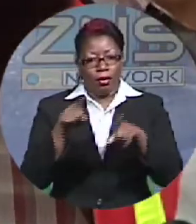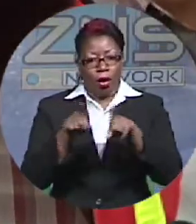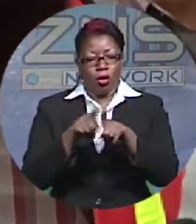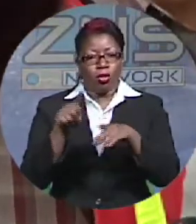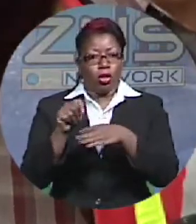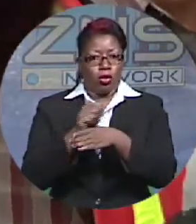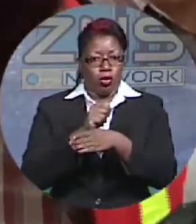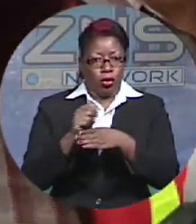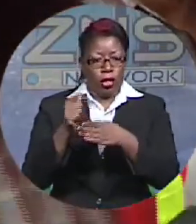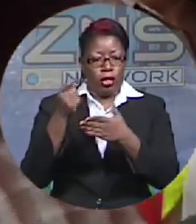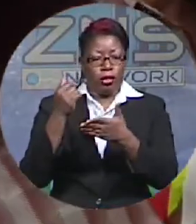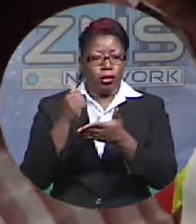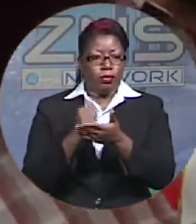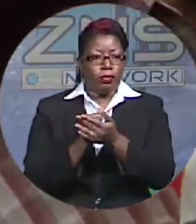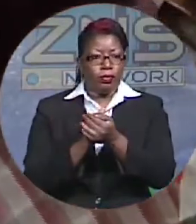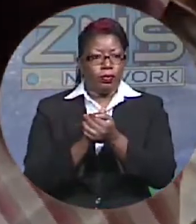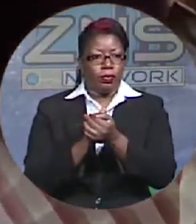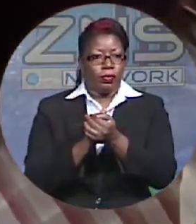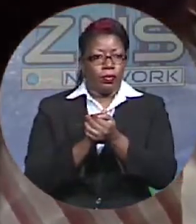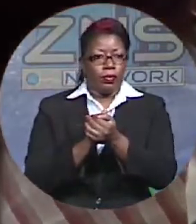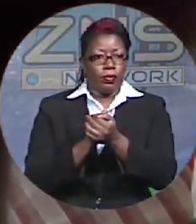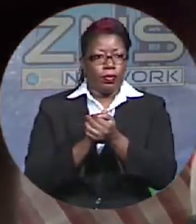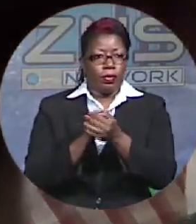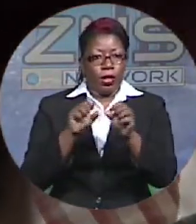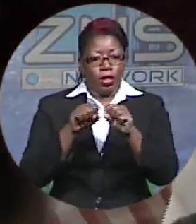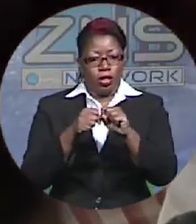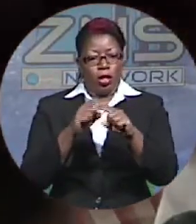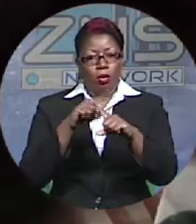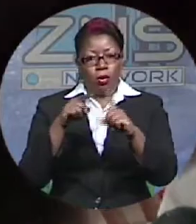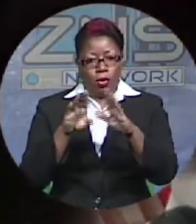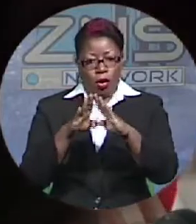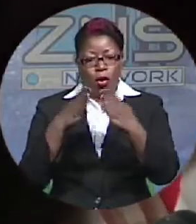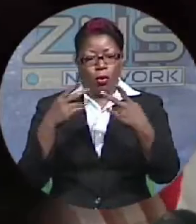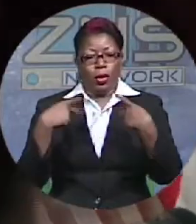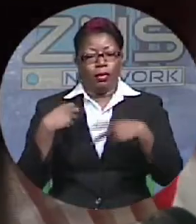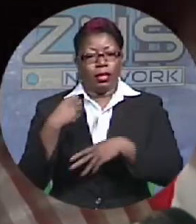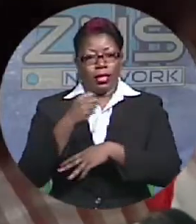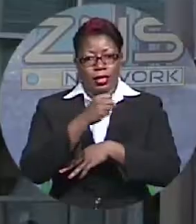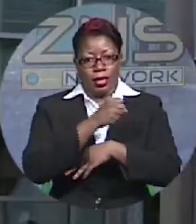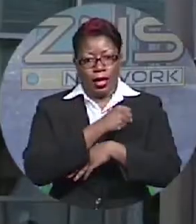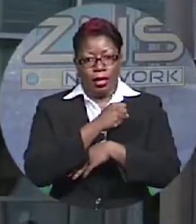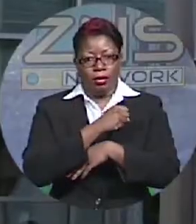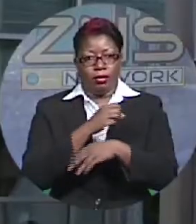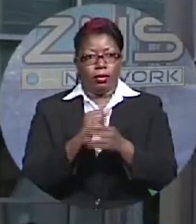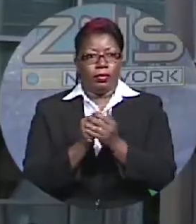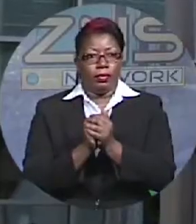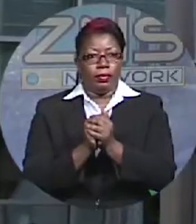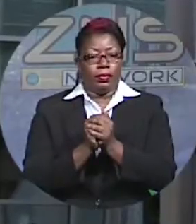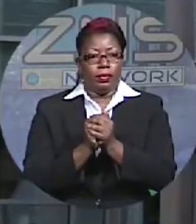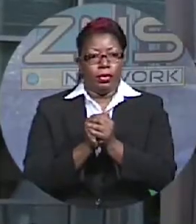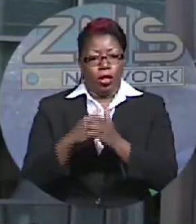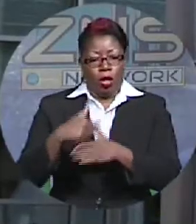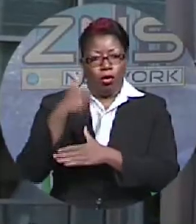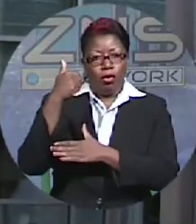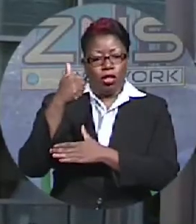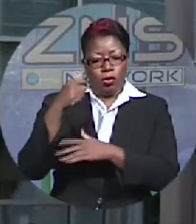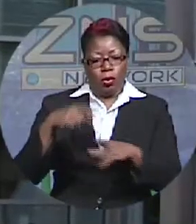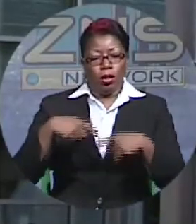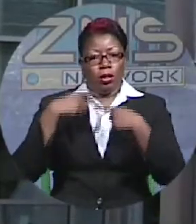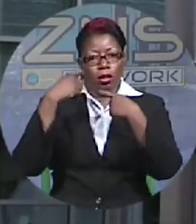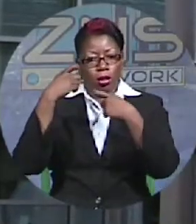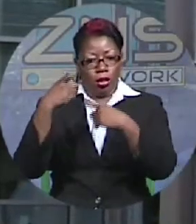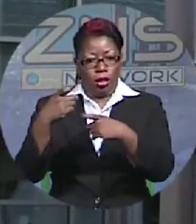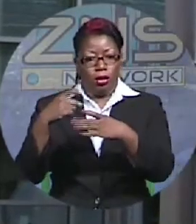also being trained so that once we open, we have the staff that we need. Now, construction officials will hand over the